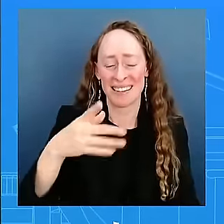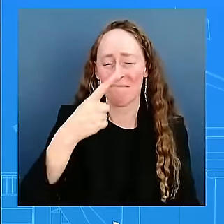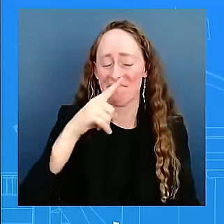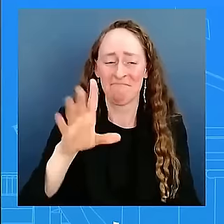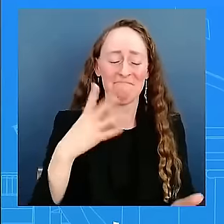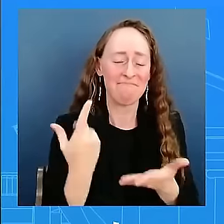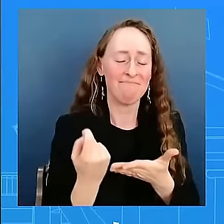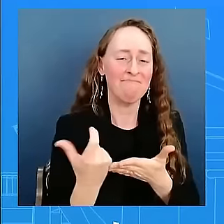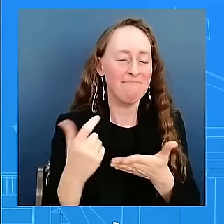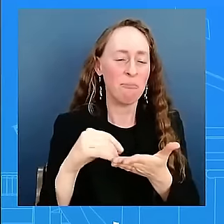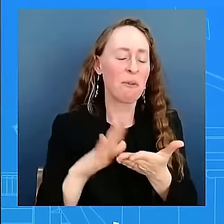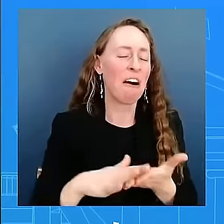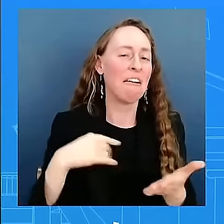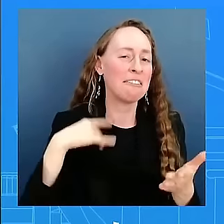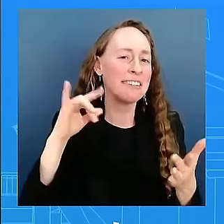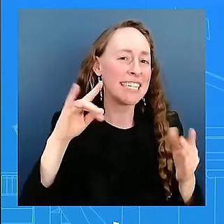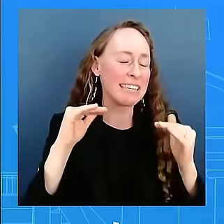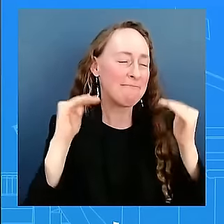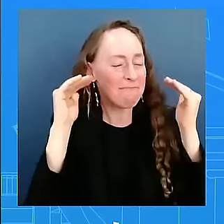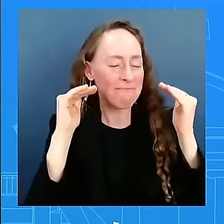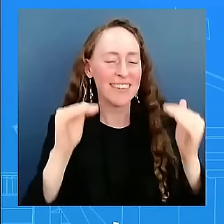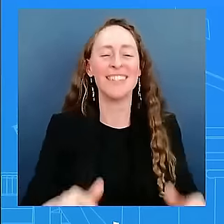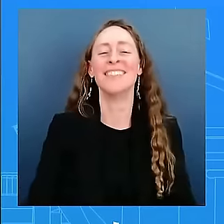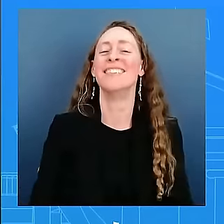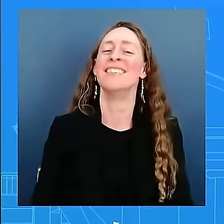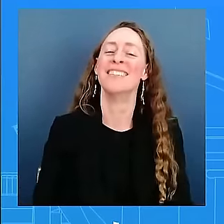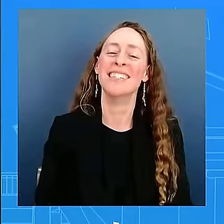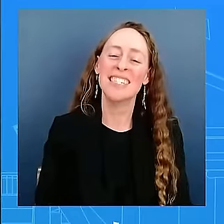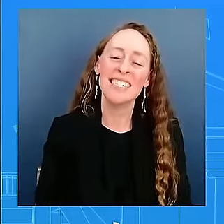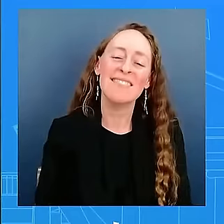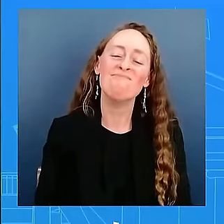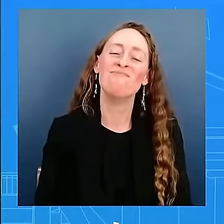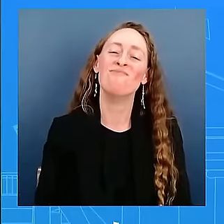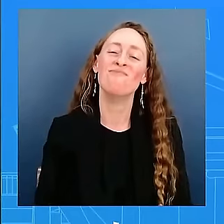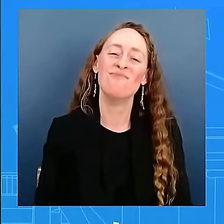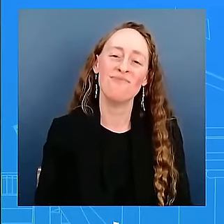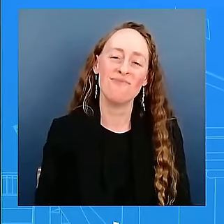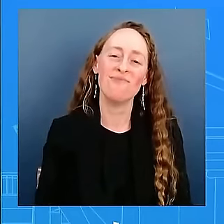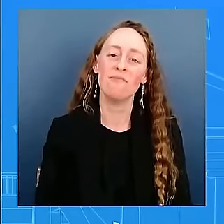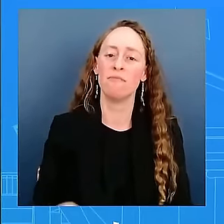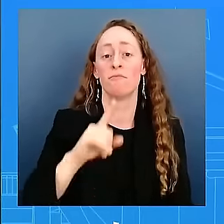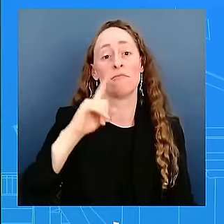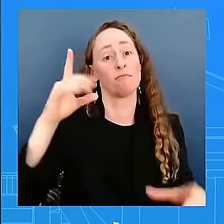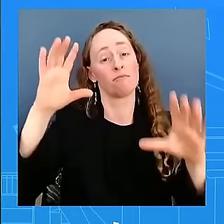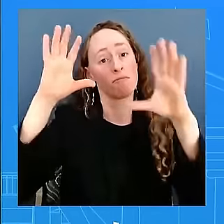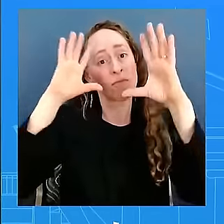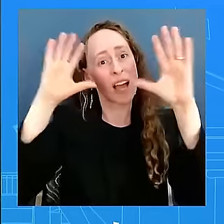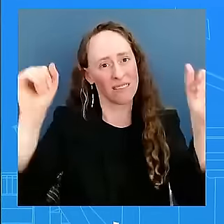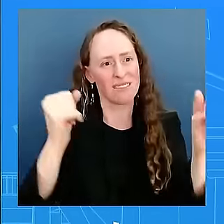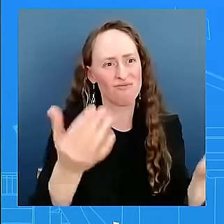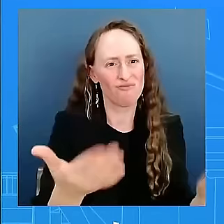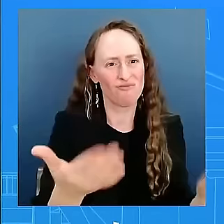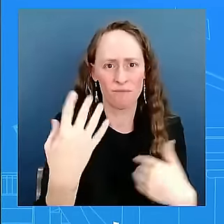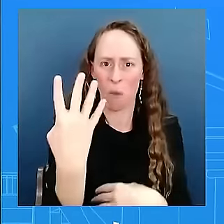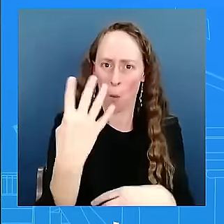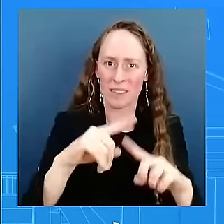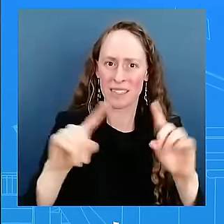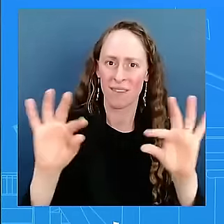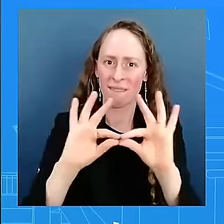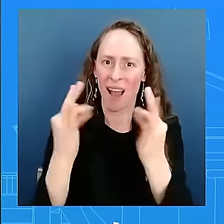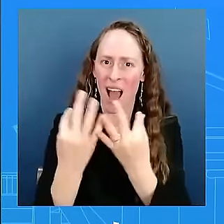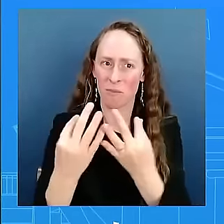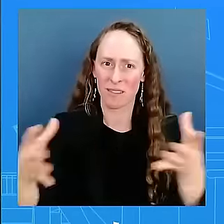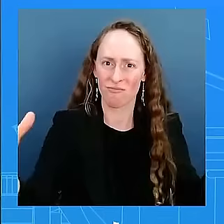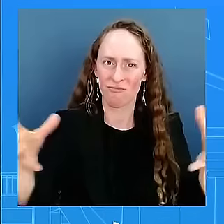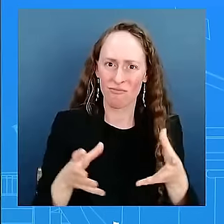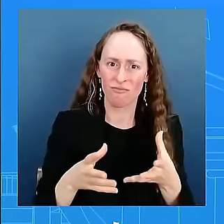So the president invited the family members in at the moment that we received the word from the tarmac